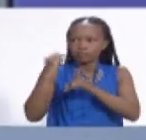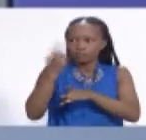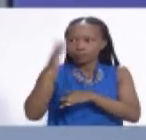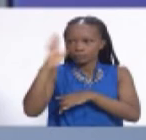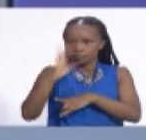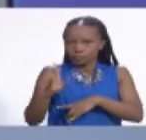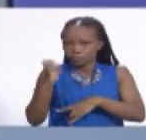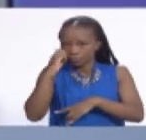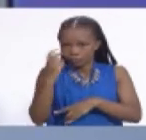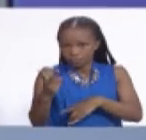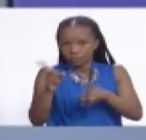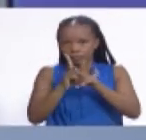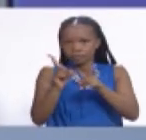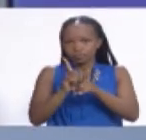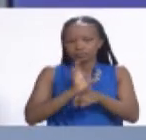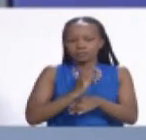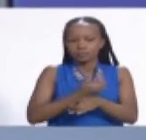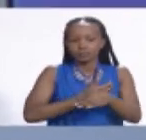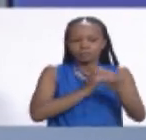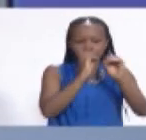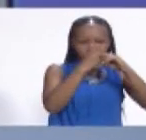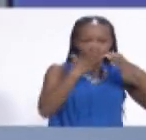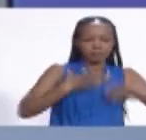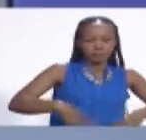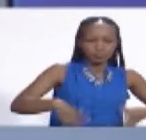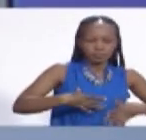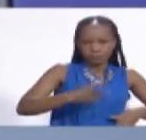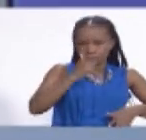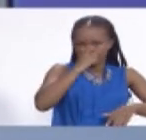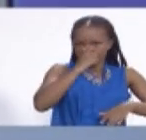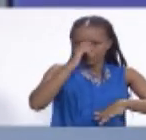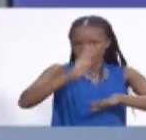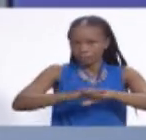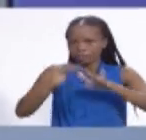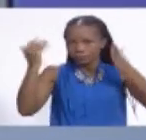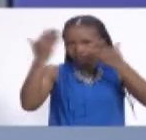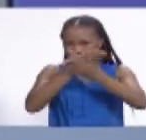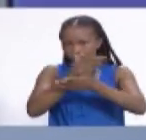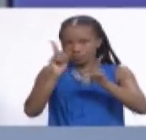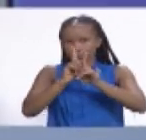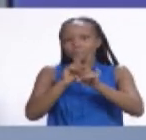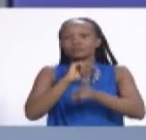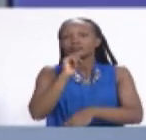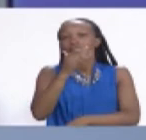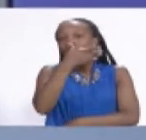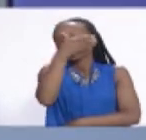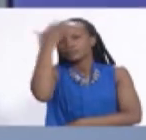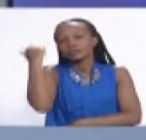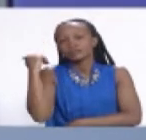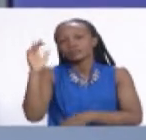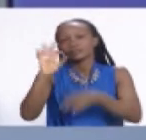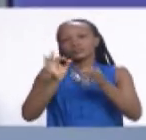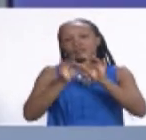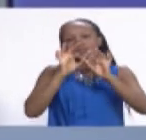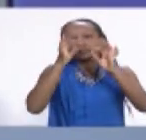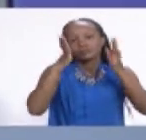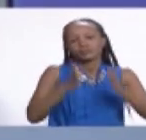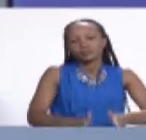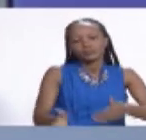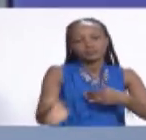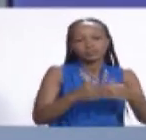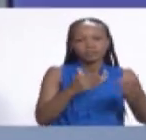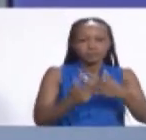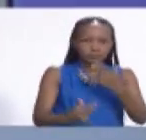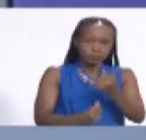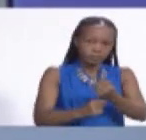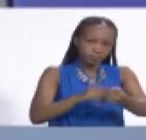to see, not forgetting our camera persons, we wish you a lovely night ahead. And of course, not forgetting our sign anchor tonight has been